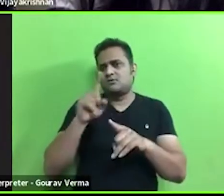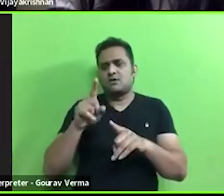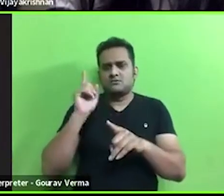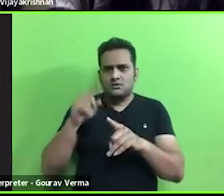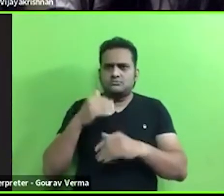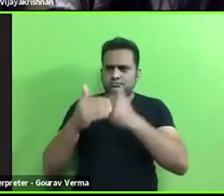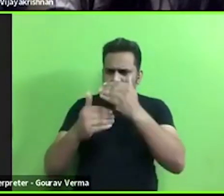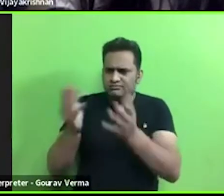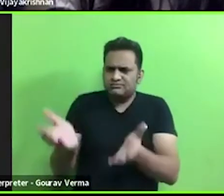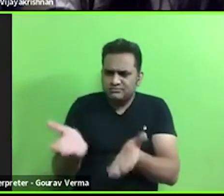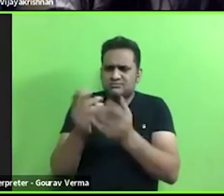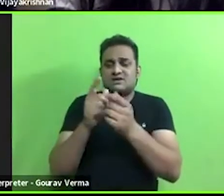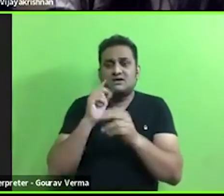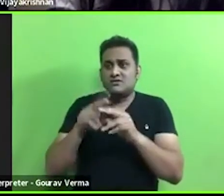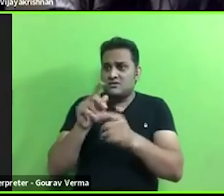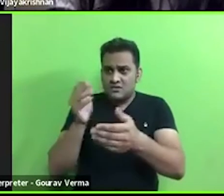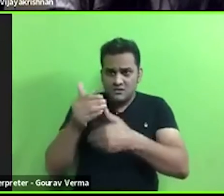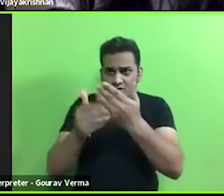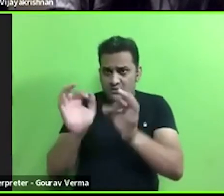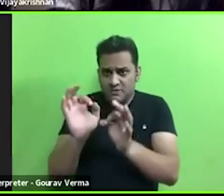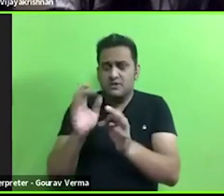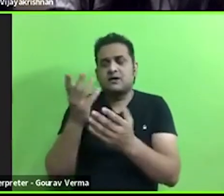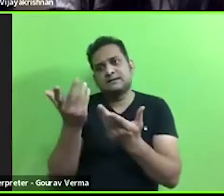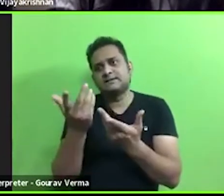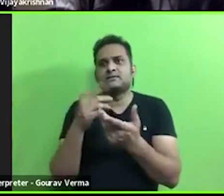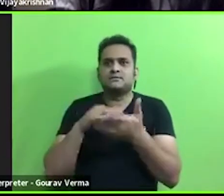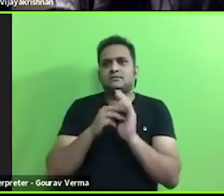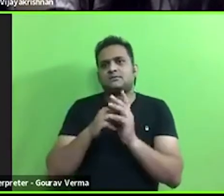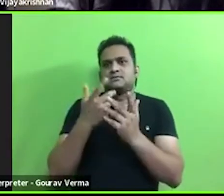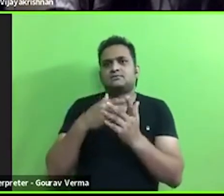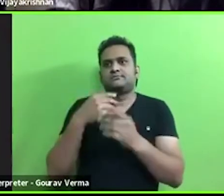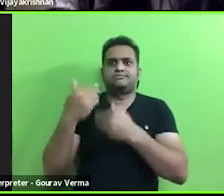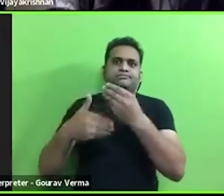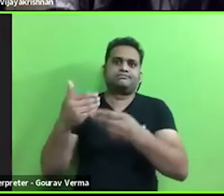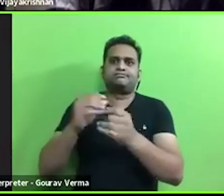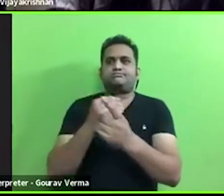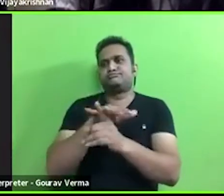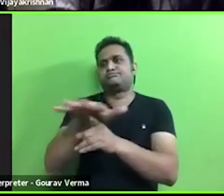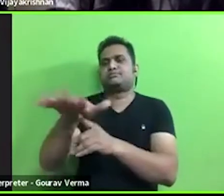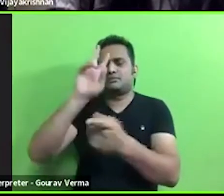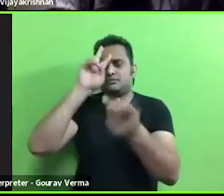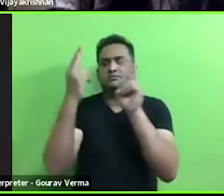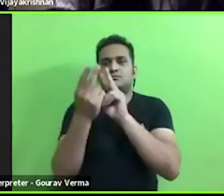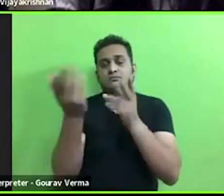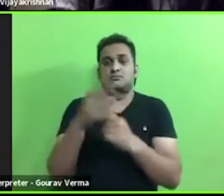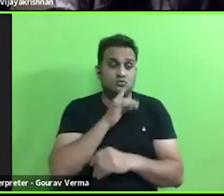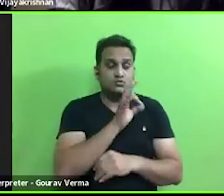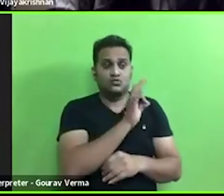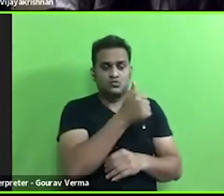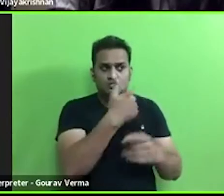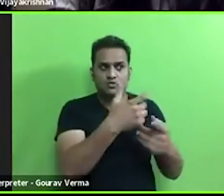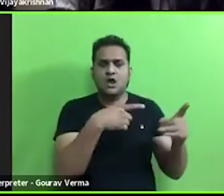good. Because if you don't do it, then we're going to make us more saffrons, which is again going to be misappropriation. Yeah, that's beautifully put. I love the